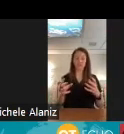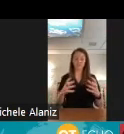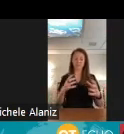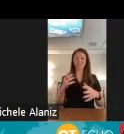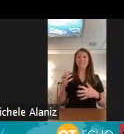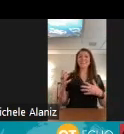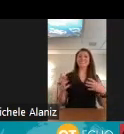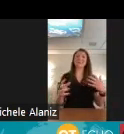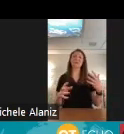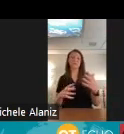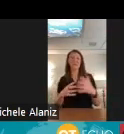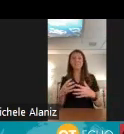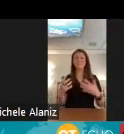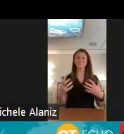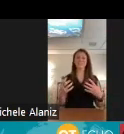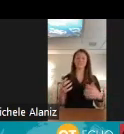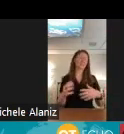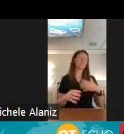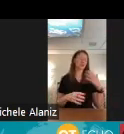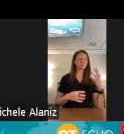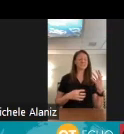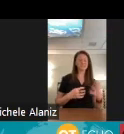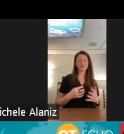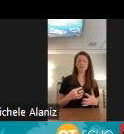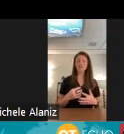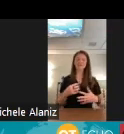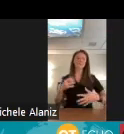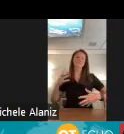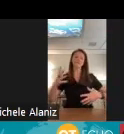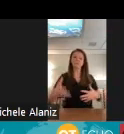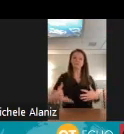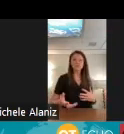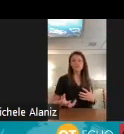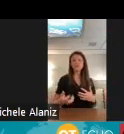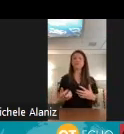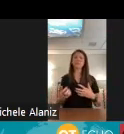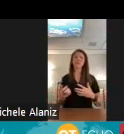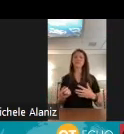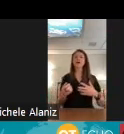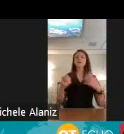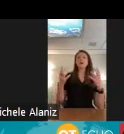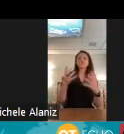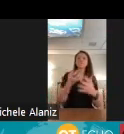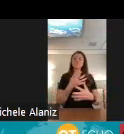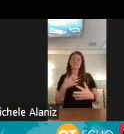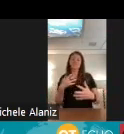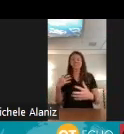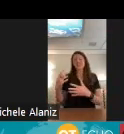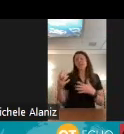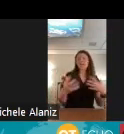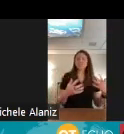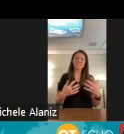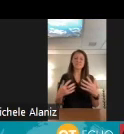environment in your brain that is now ready to learn, because not only is your arousal optimal, the blood flow is going, but also there's